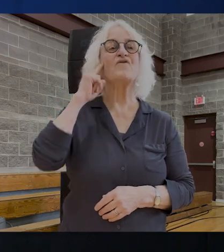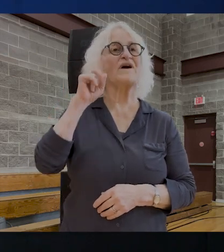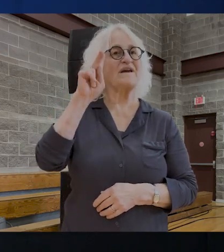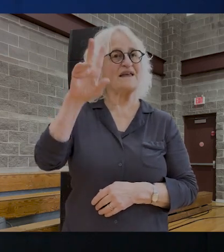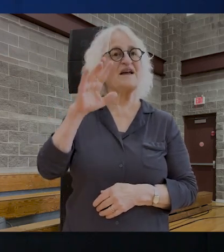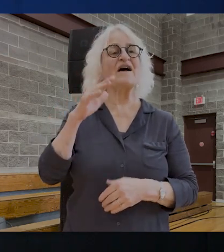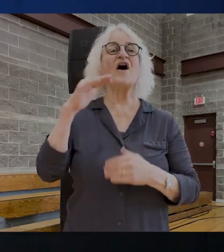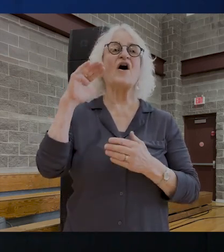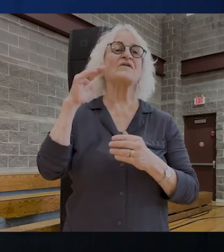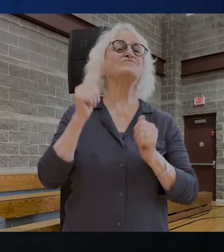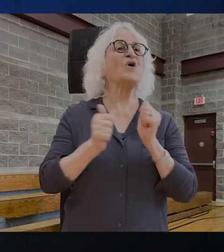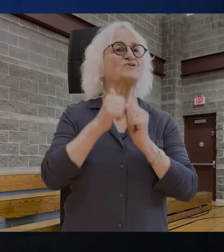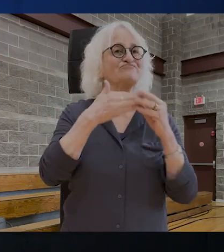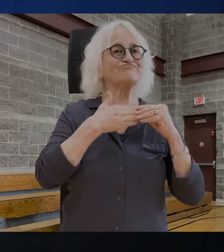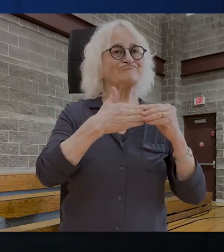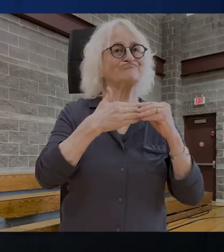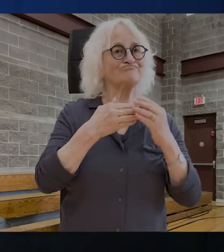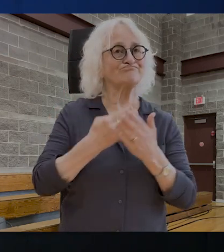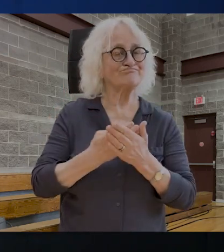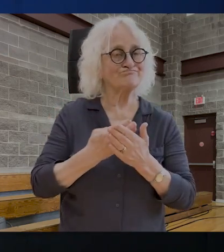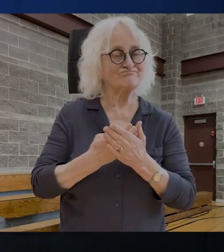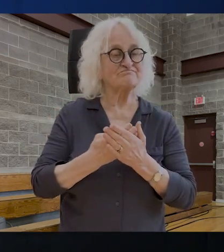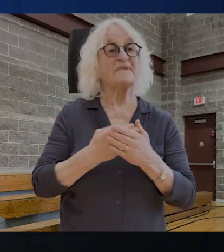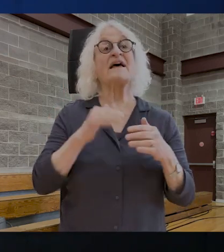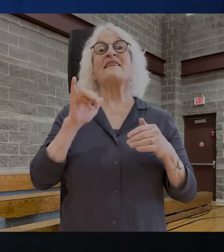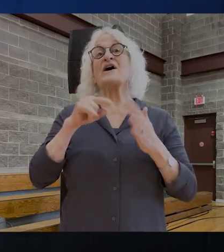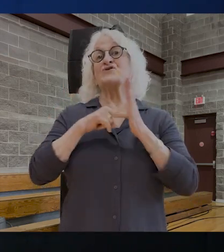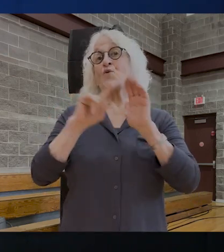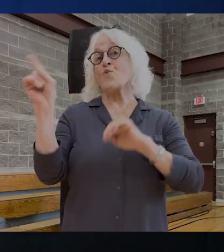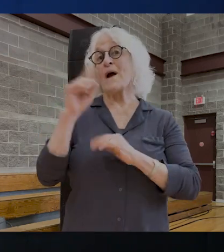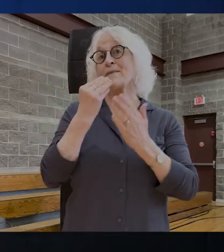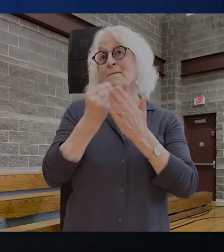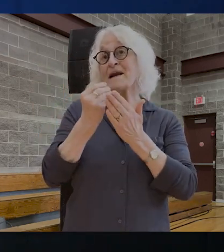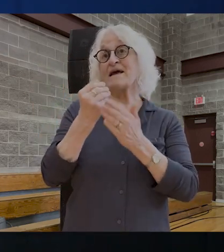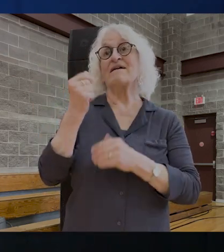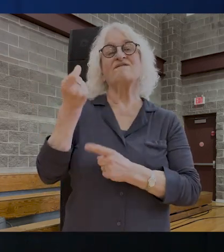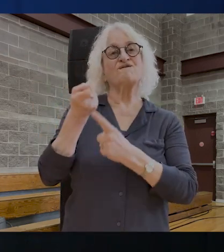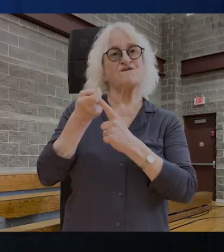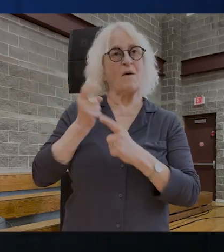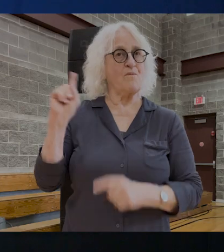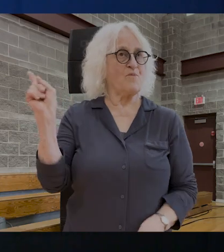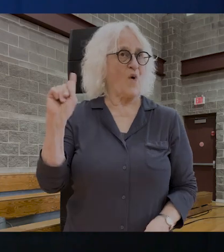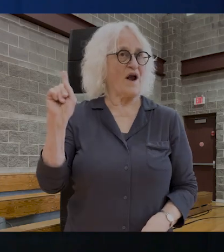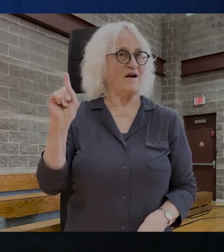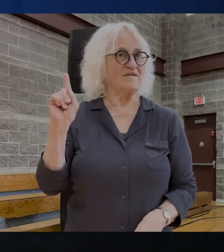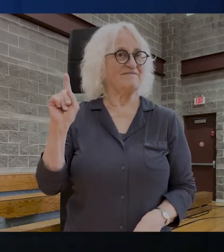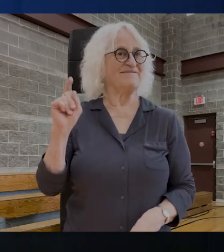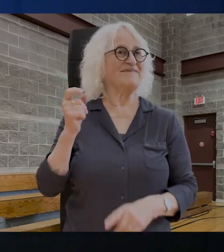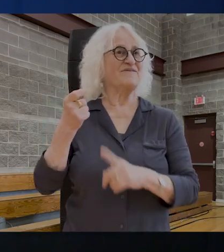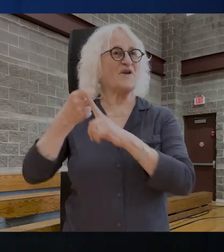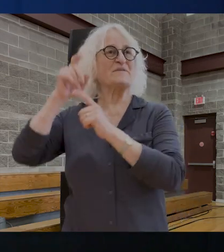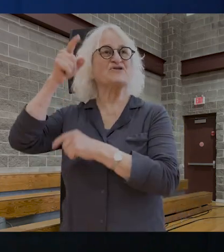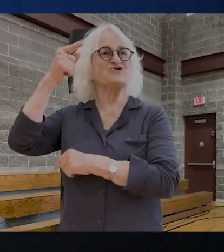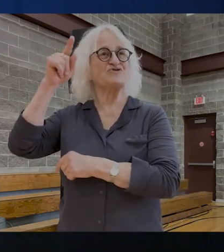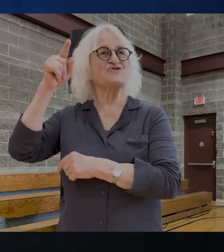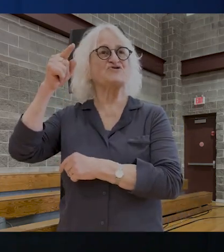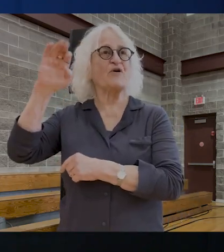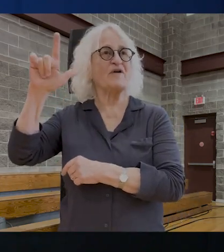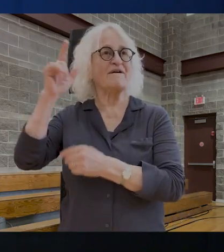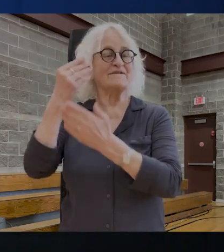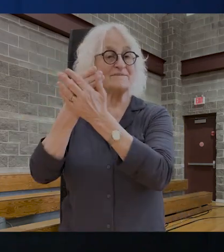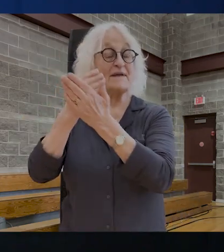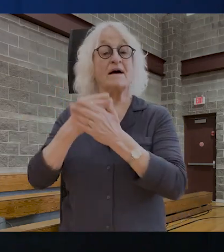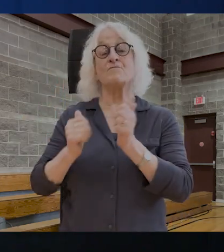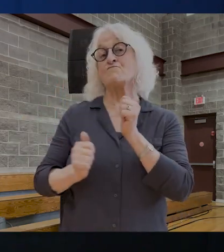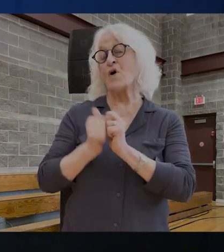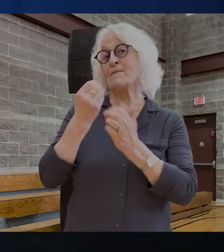our least restrictive funds. And this shows you where the money comes from in the general fund. The majority of